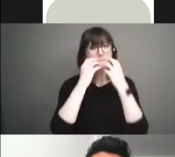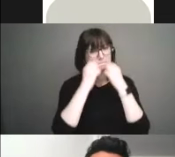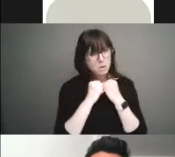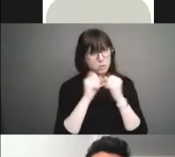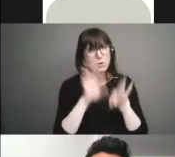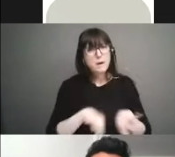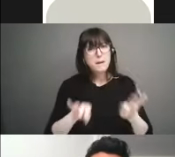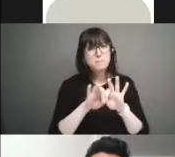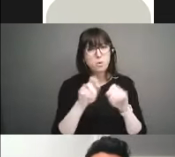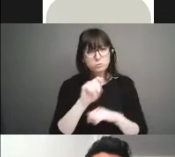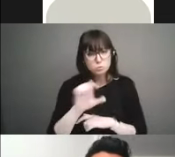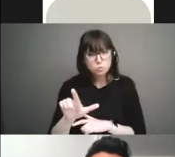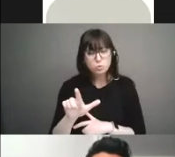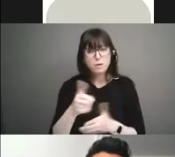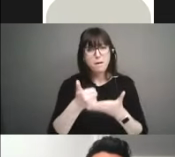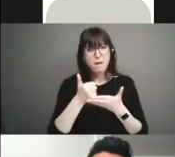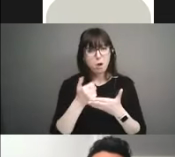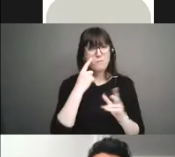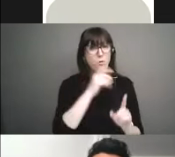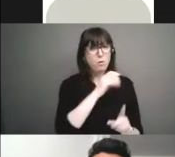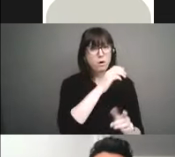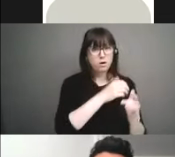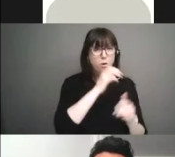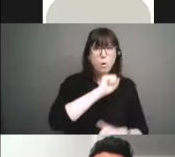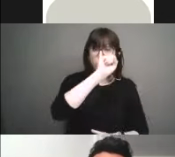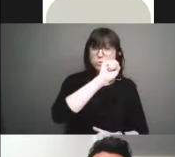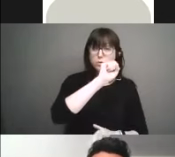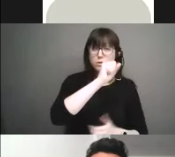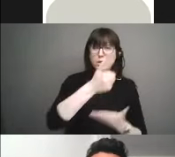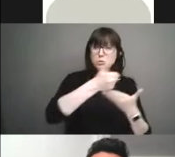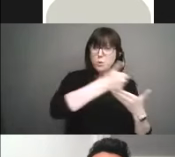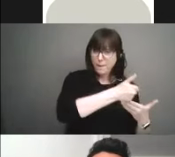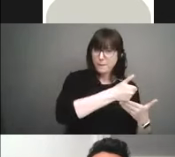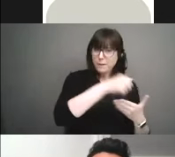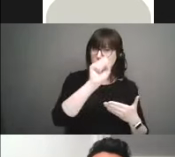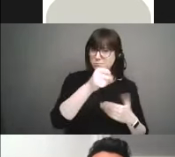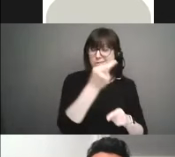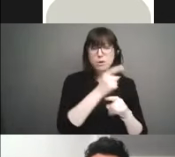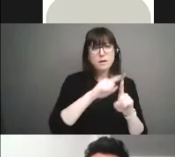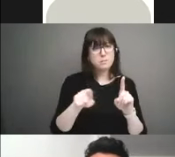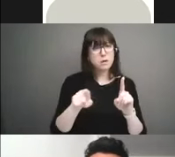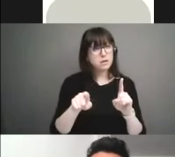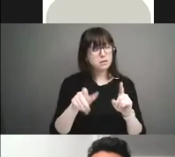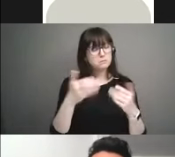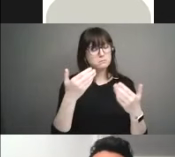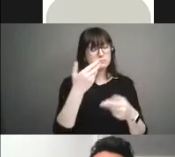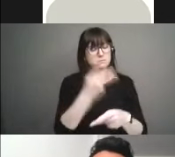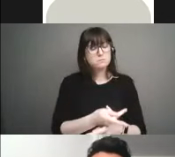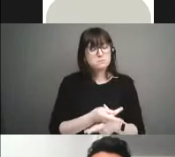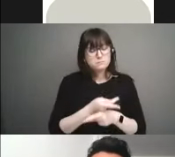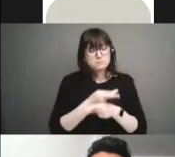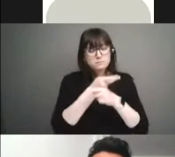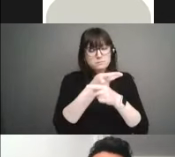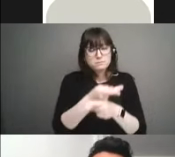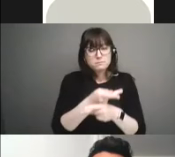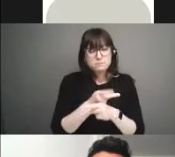tool and resource for an older adult to appoint someone to act on their behalf, you have to be so careful in choosing who you do